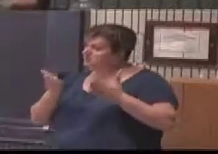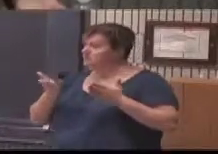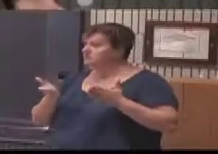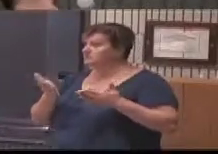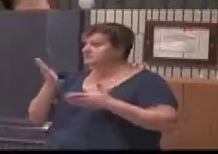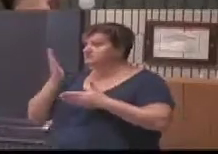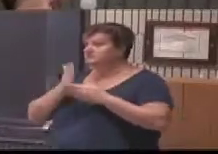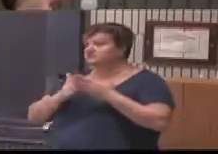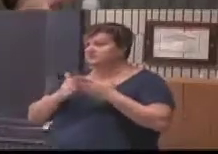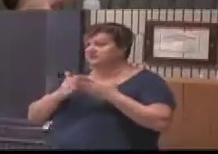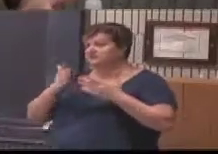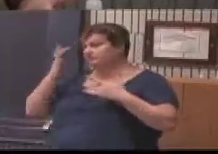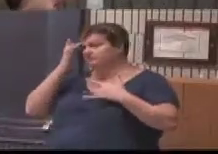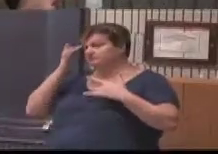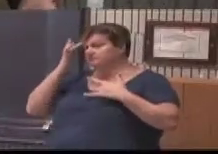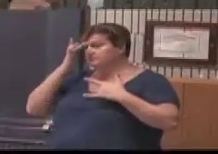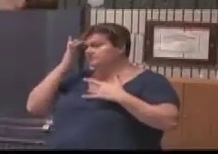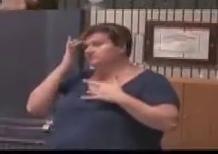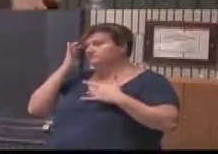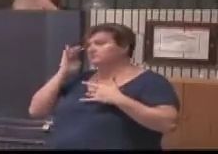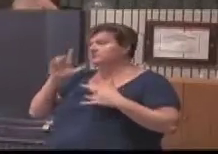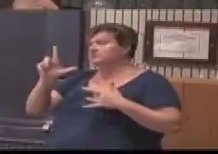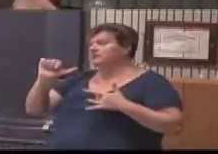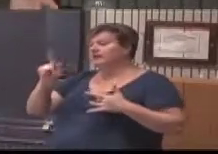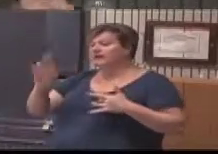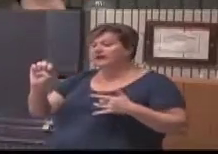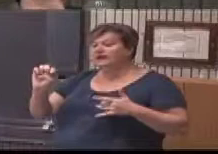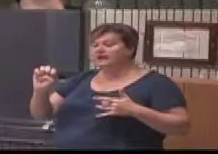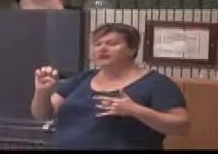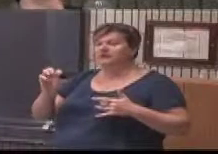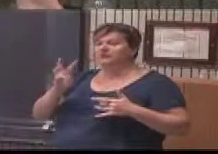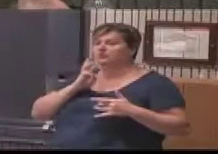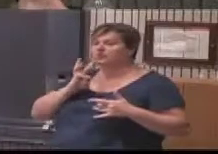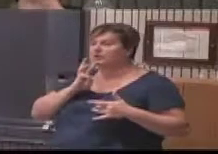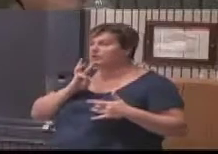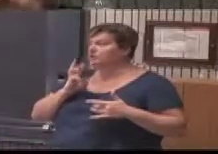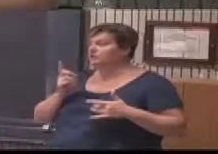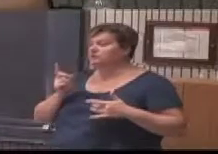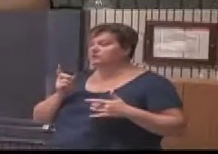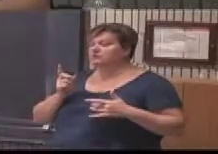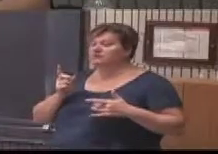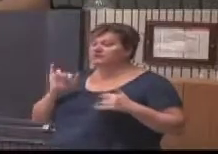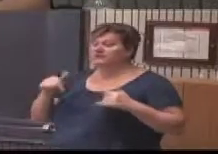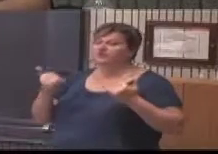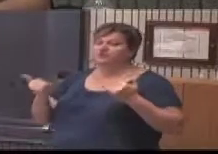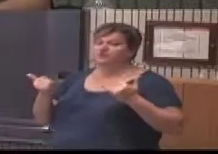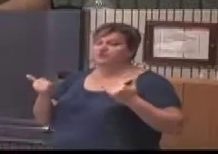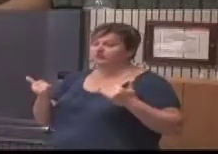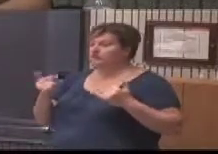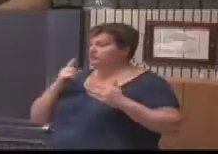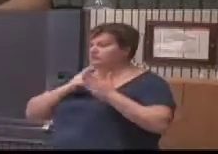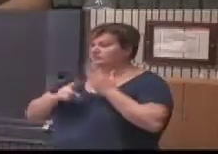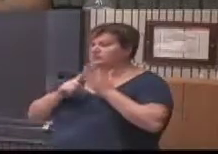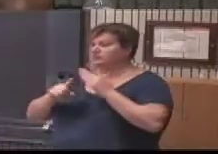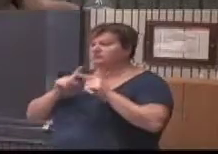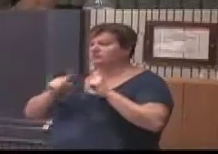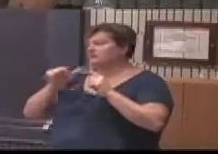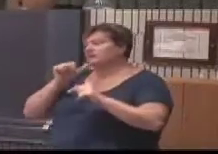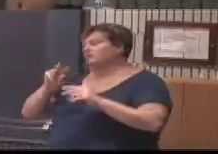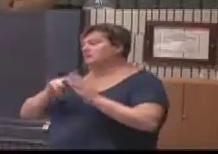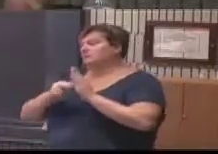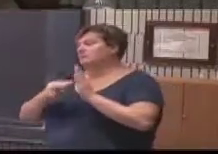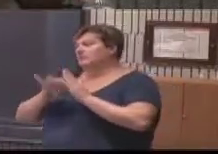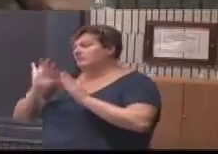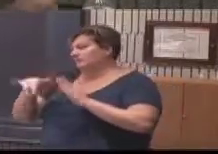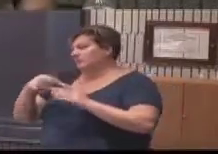is some type of contamination in lakes or ponds or water. And that's a current research, but it doesn't mean that that's